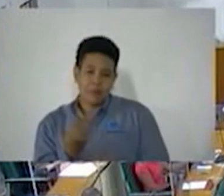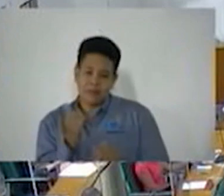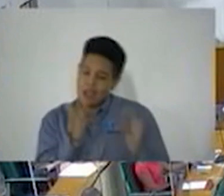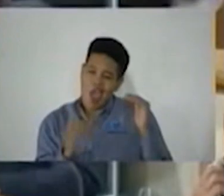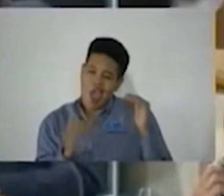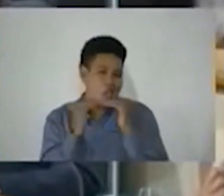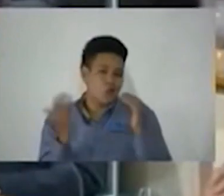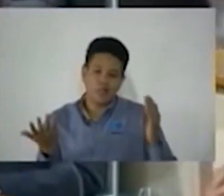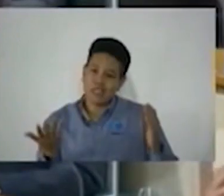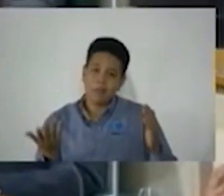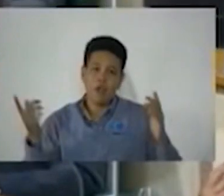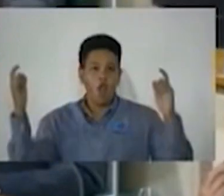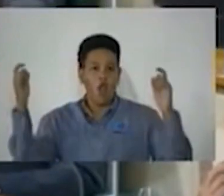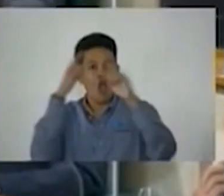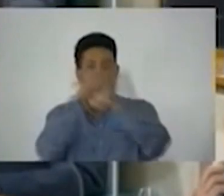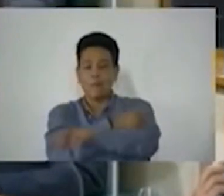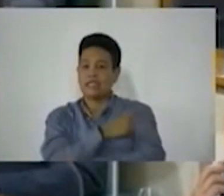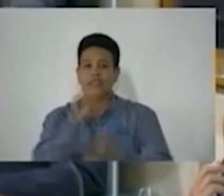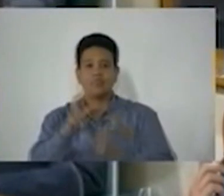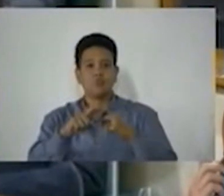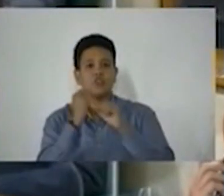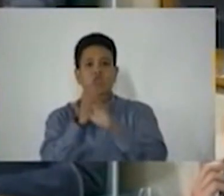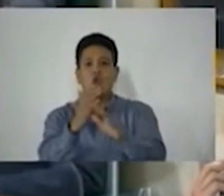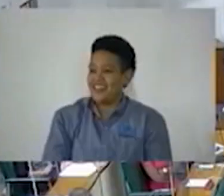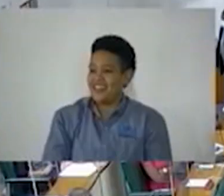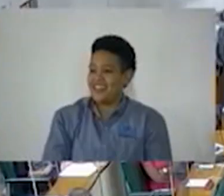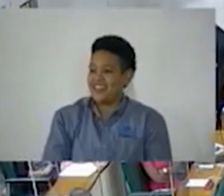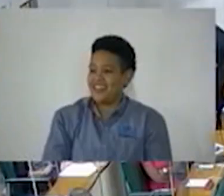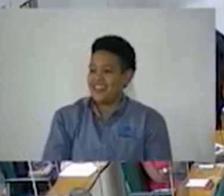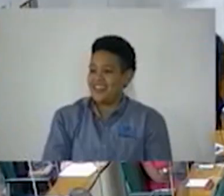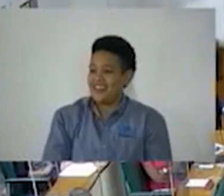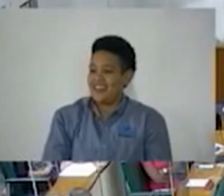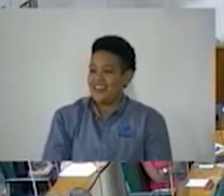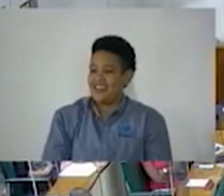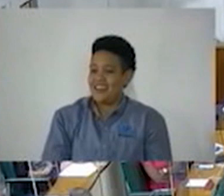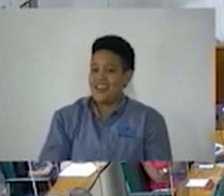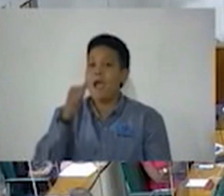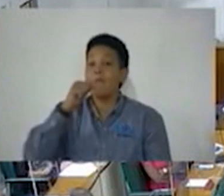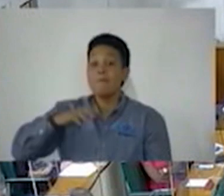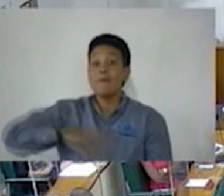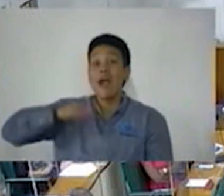inequitable, complex, and it leads to unfairness. This is